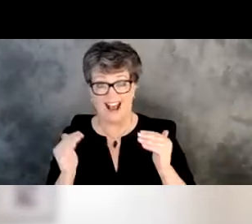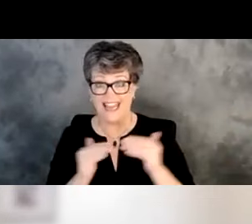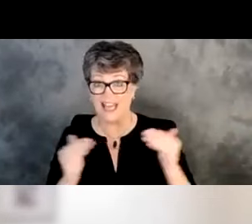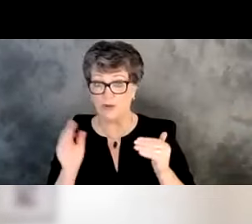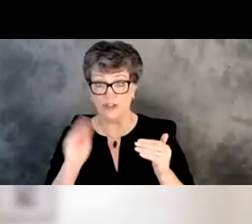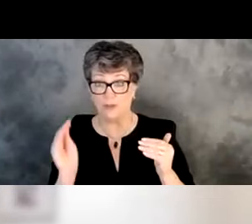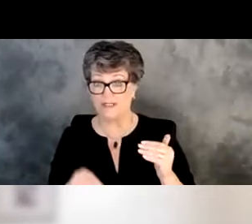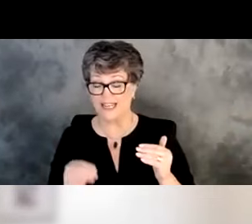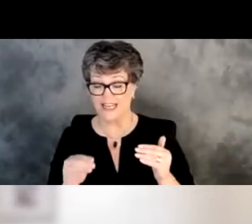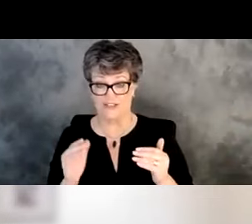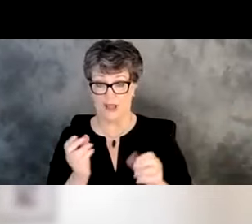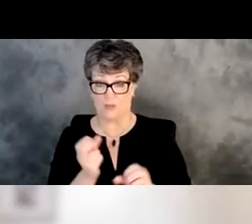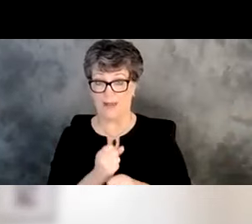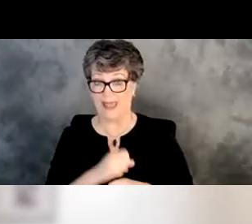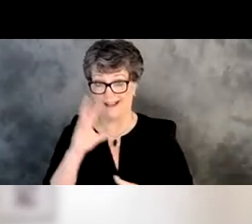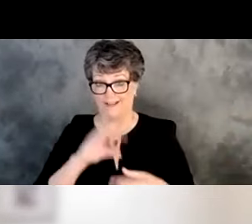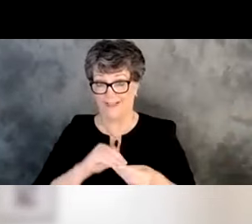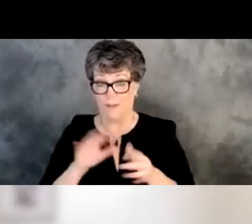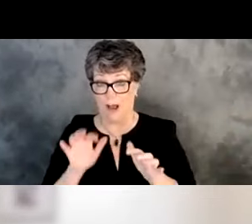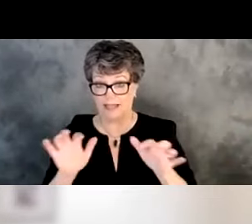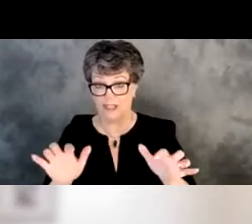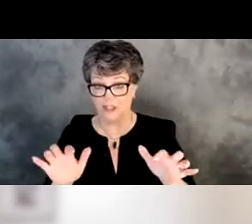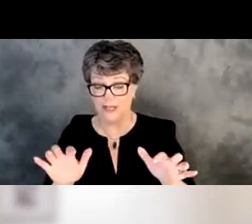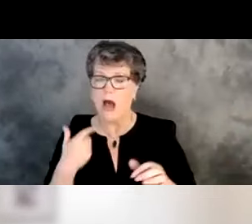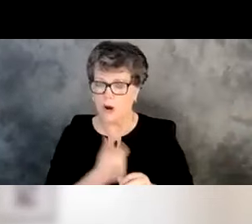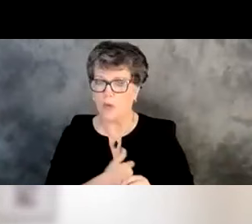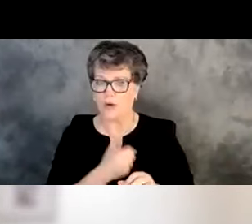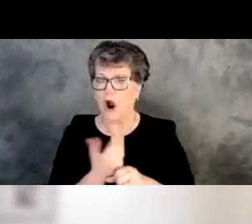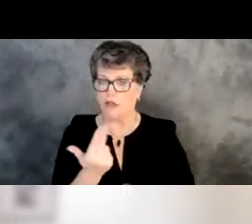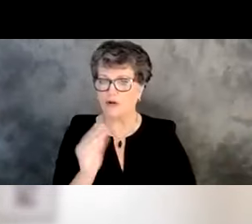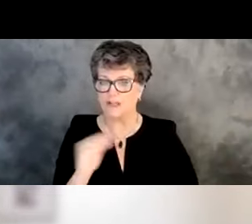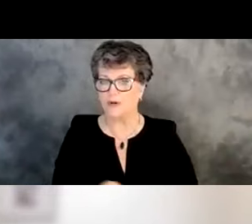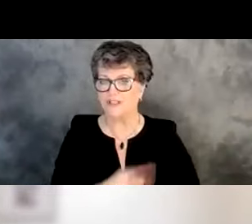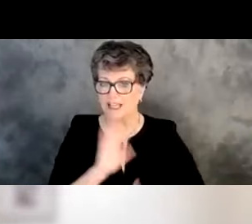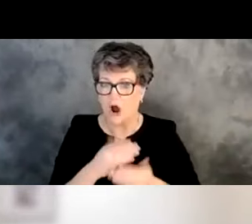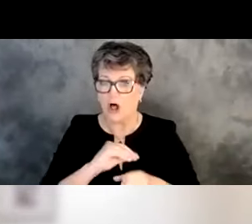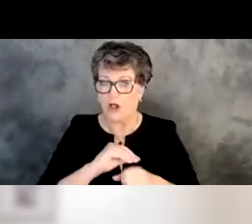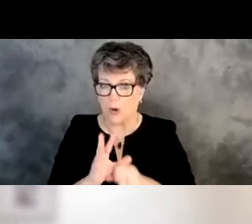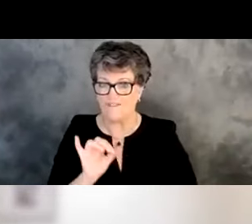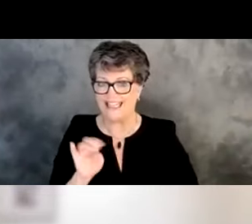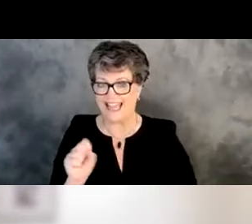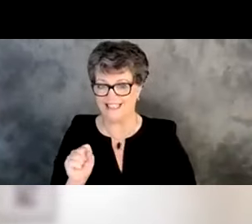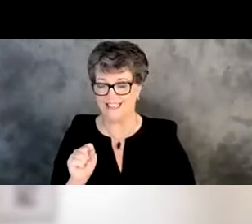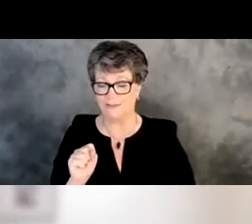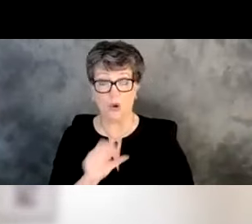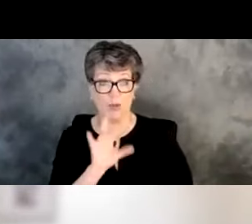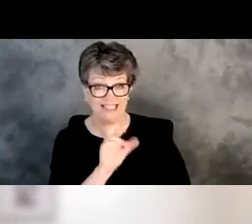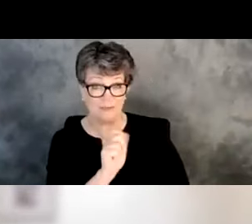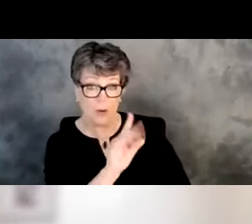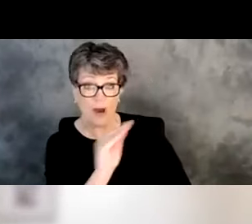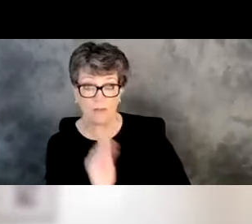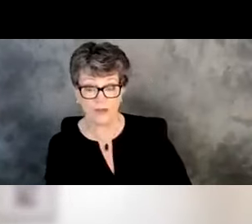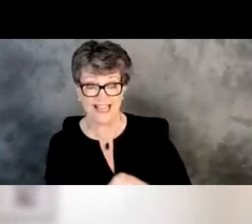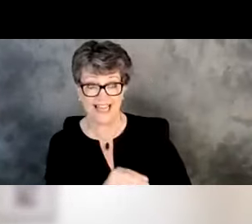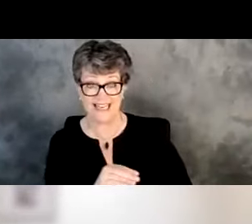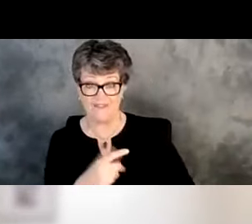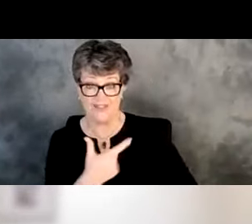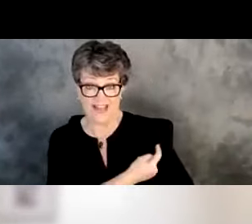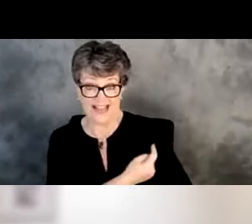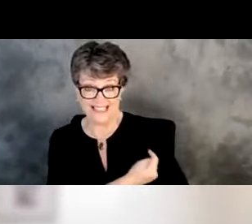percentage that we make up of the population, but we make up 13% of all COVID cases, but only 7.1% of the